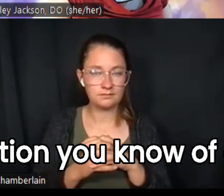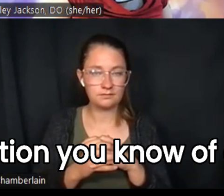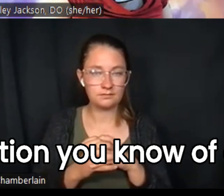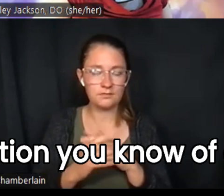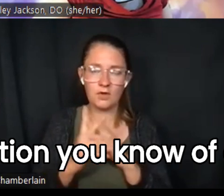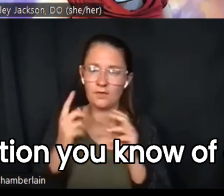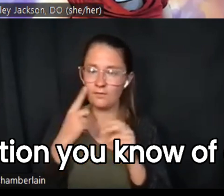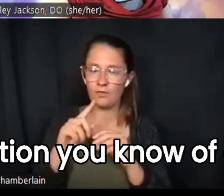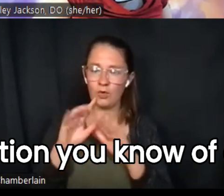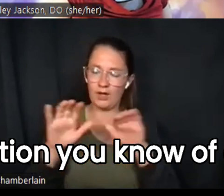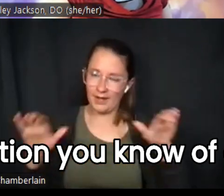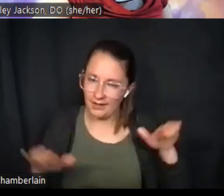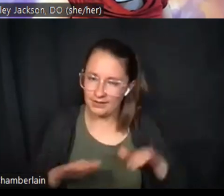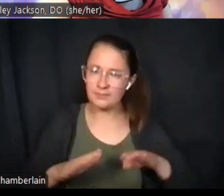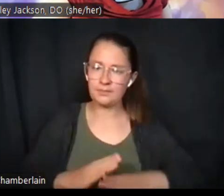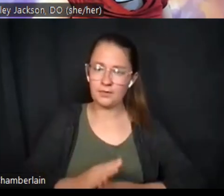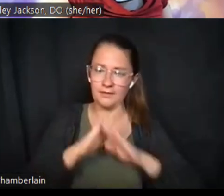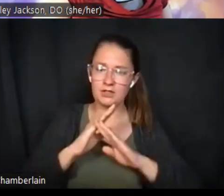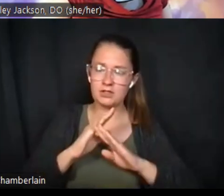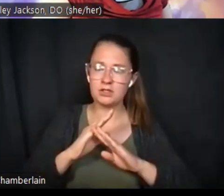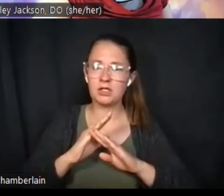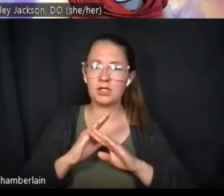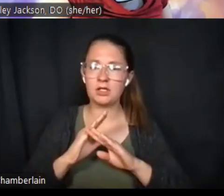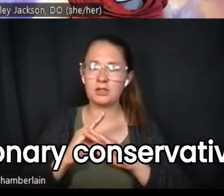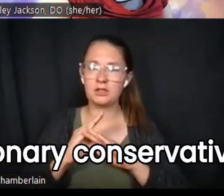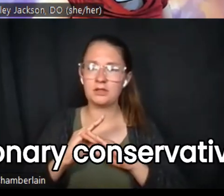prevention, of